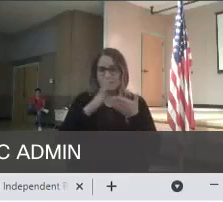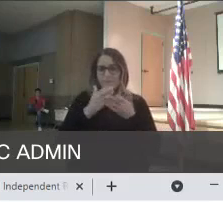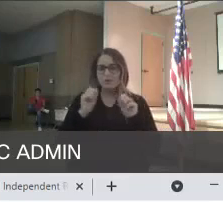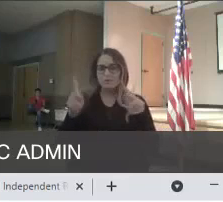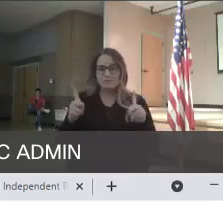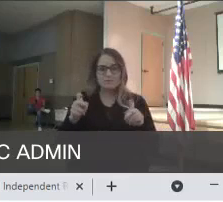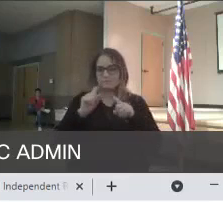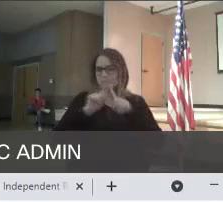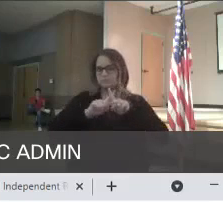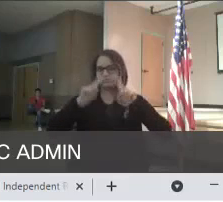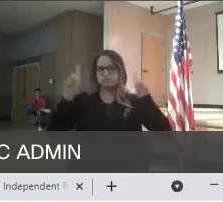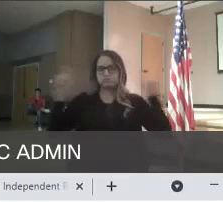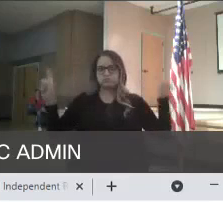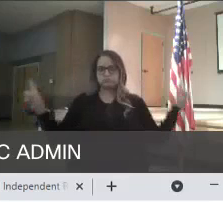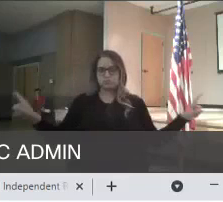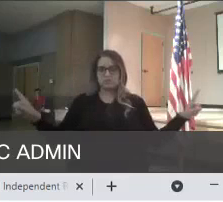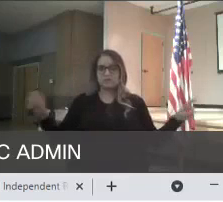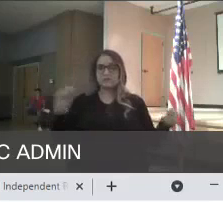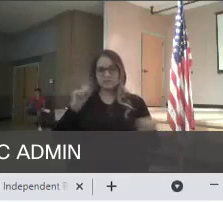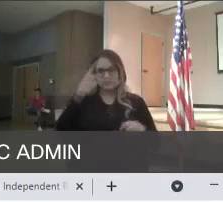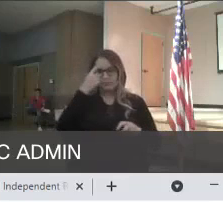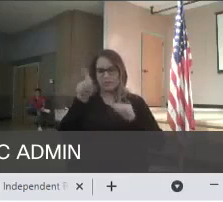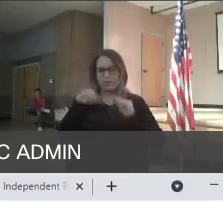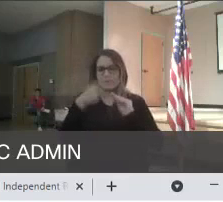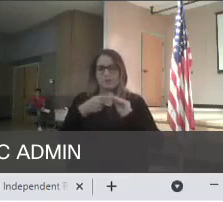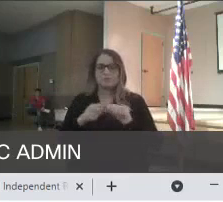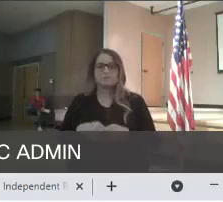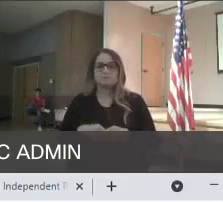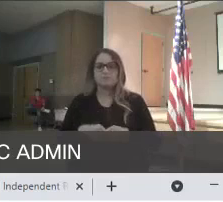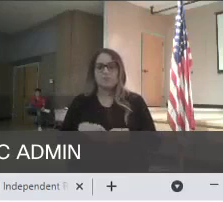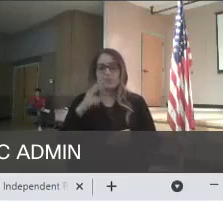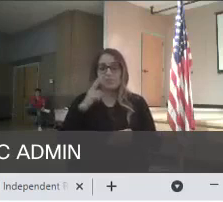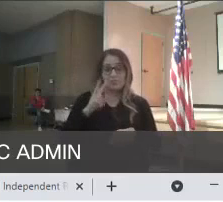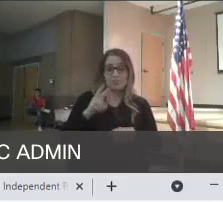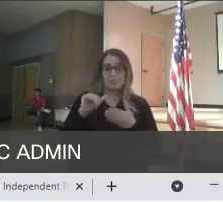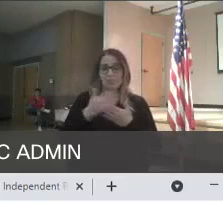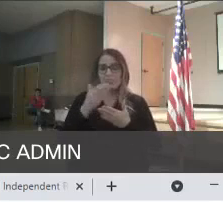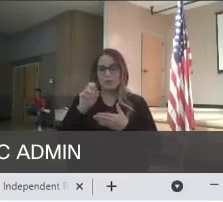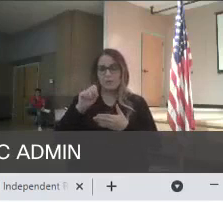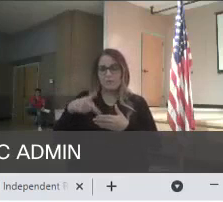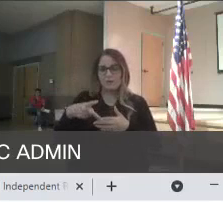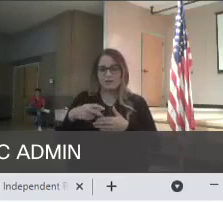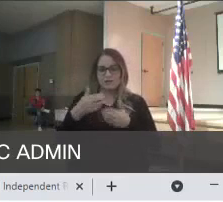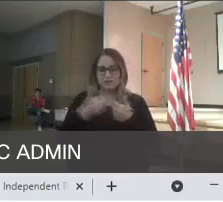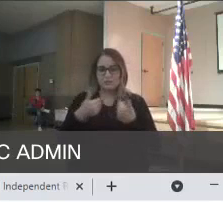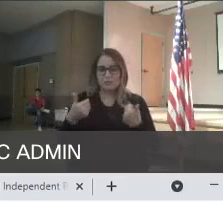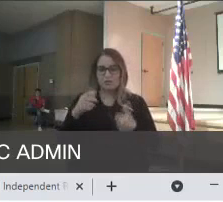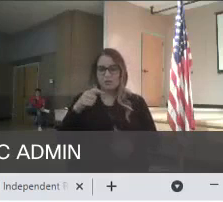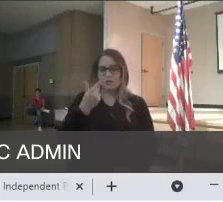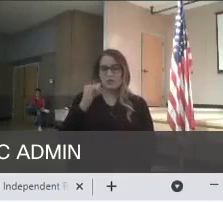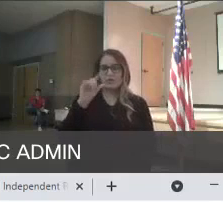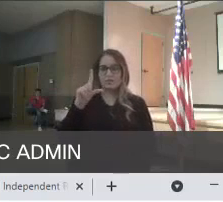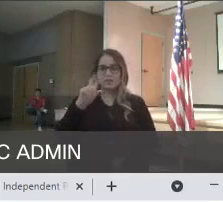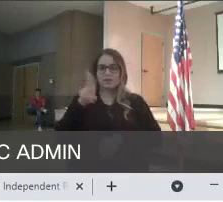Ironwood is totally, totally different, and that needs to be considered. Also, looking at the new map that was on it, it took in a part of the